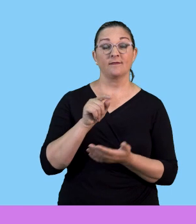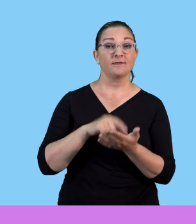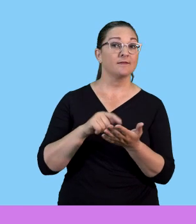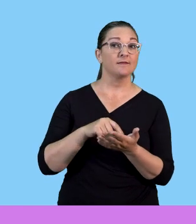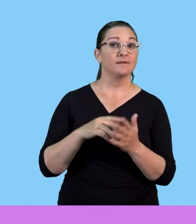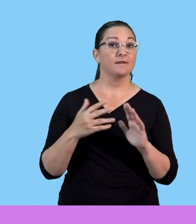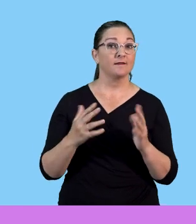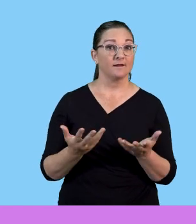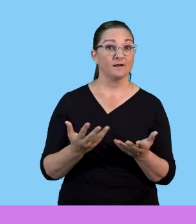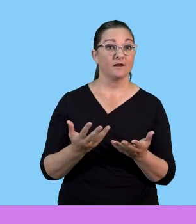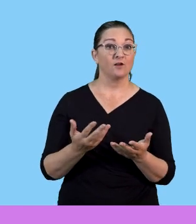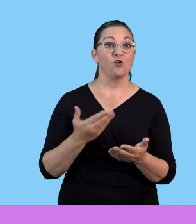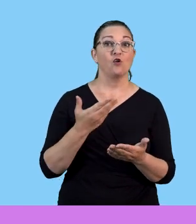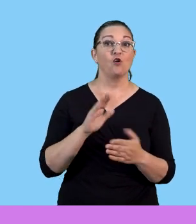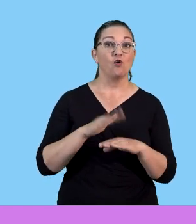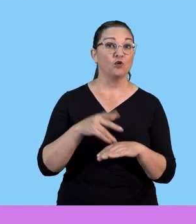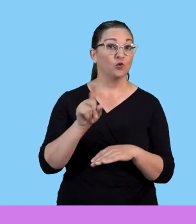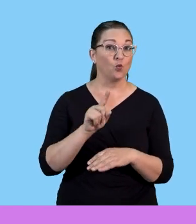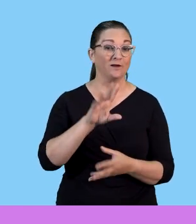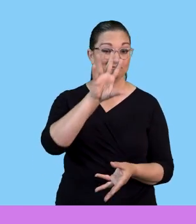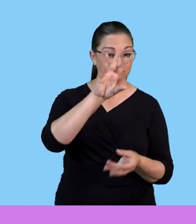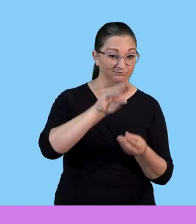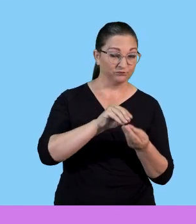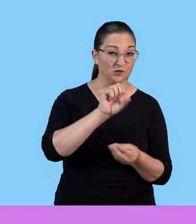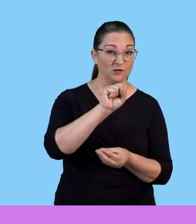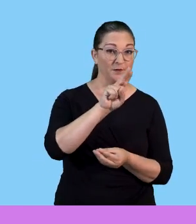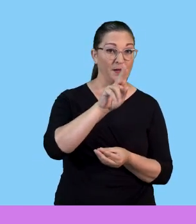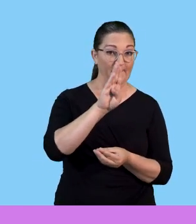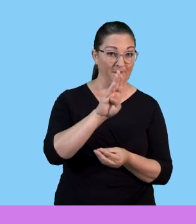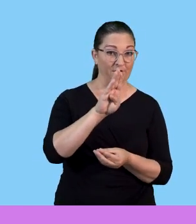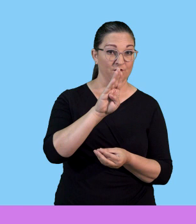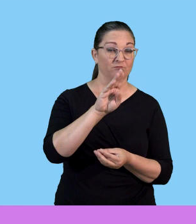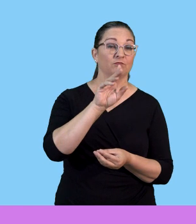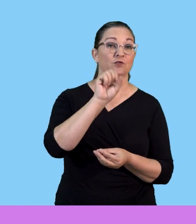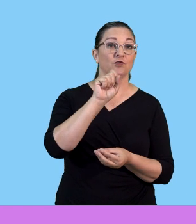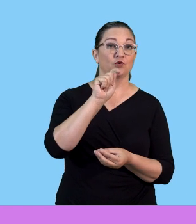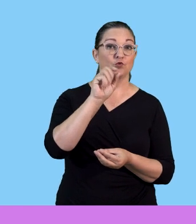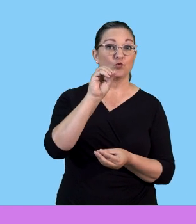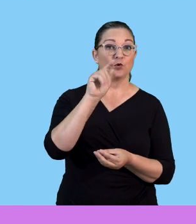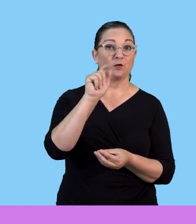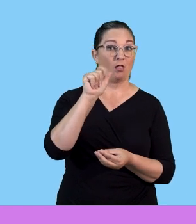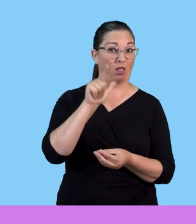And VAT is calculated on the subtotal. So the subtotal